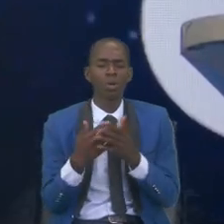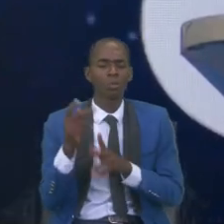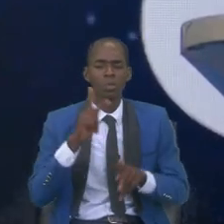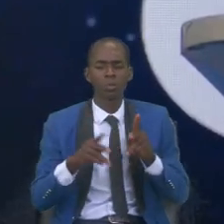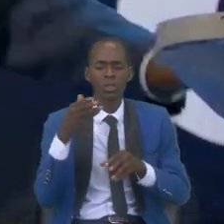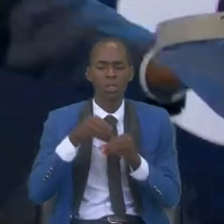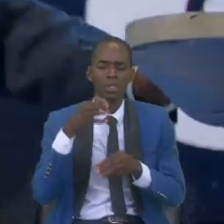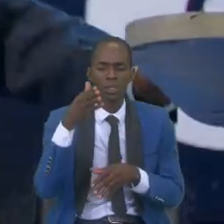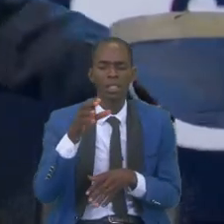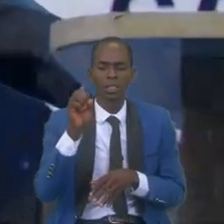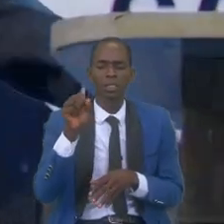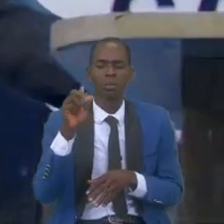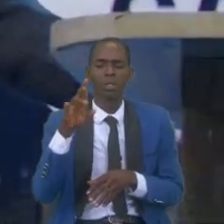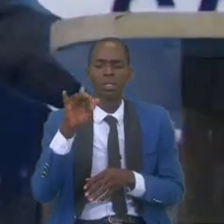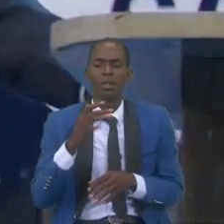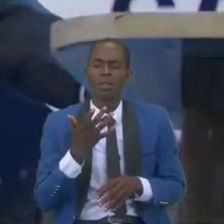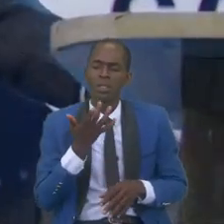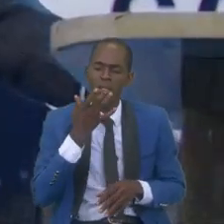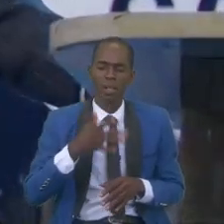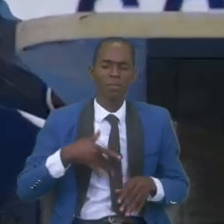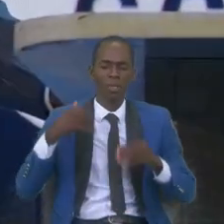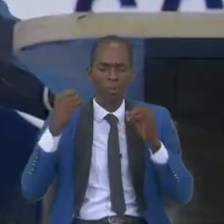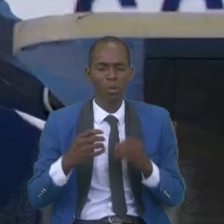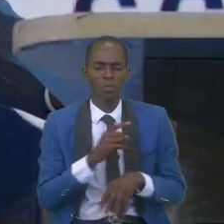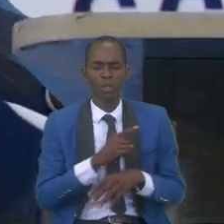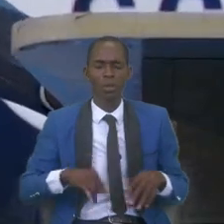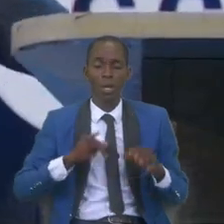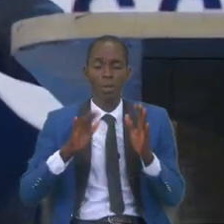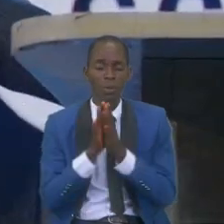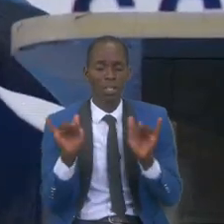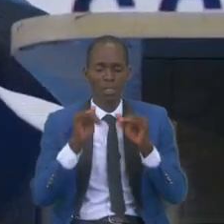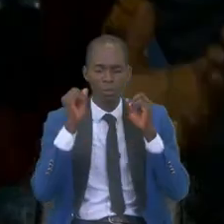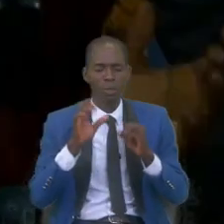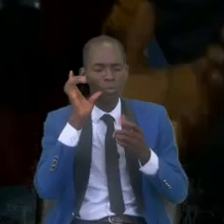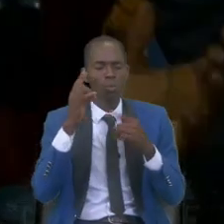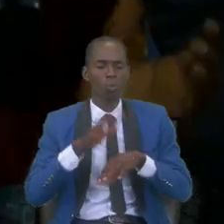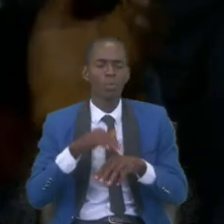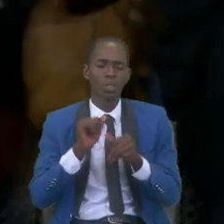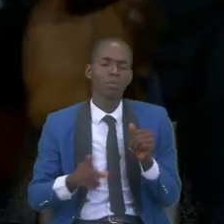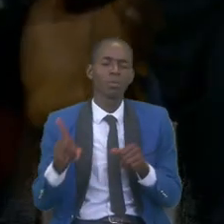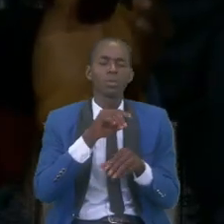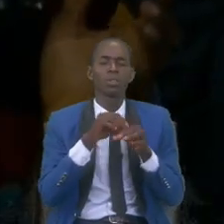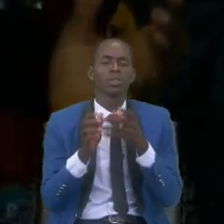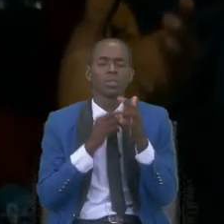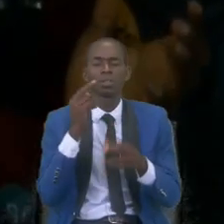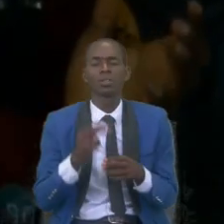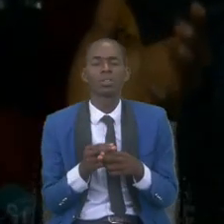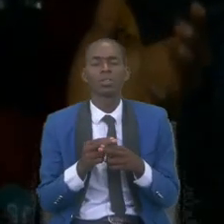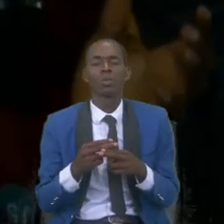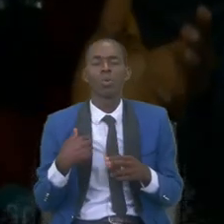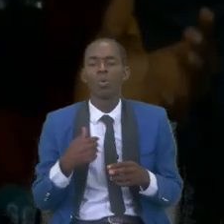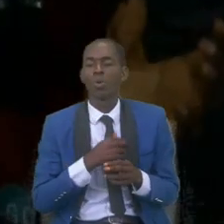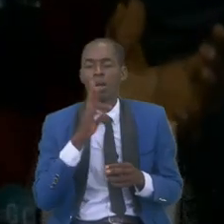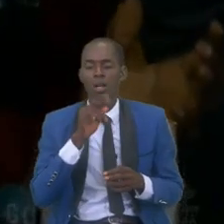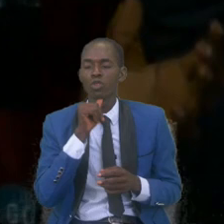I pray that power comes upon everyone right now in Jesus' name. We're not weak